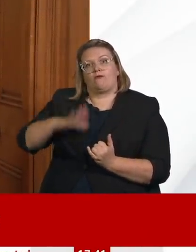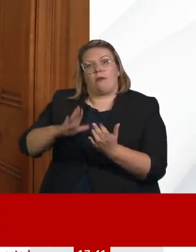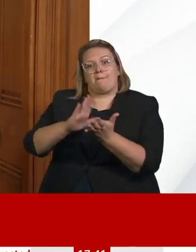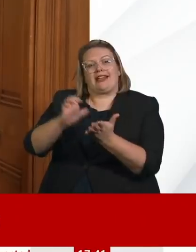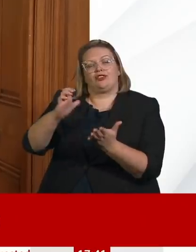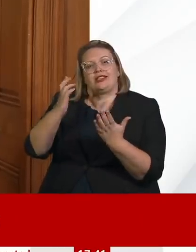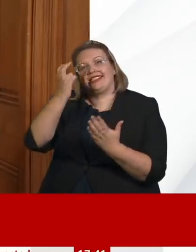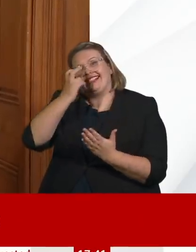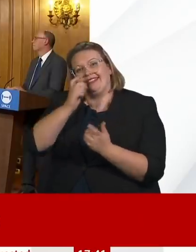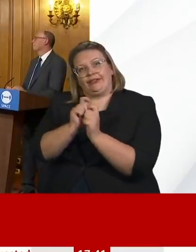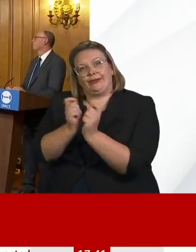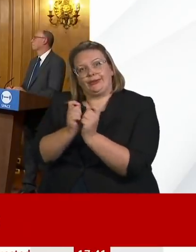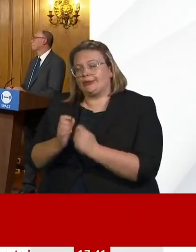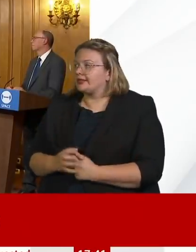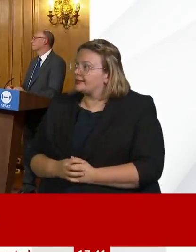Evening News.